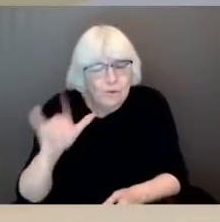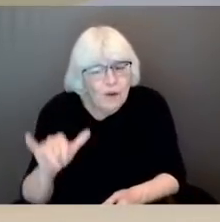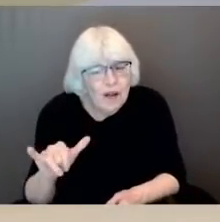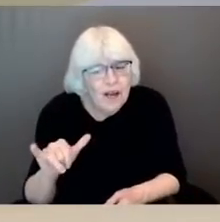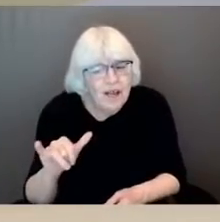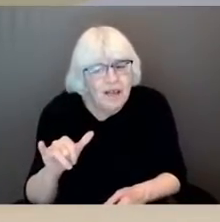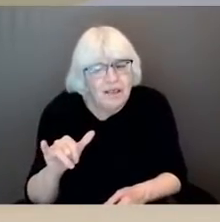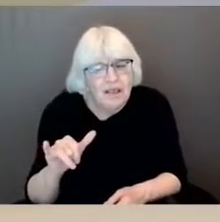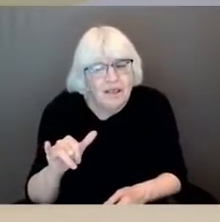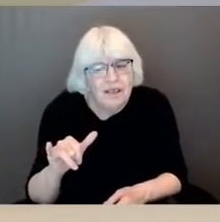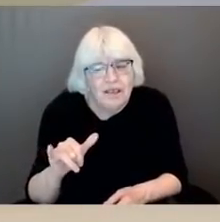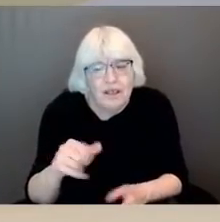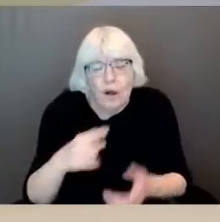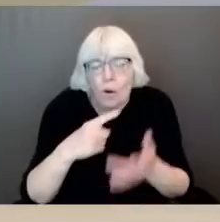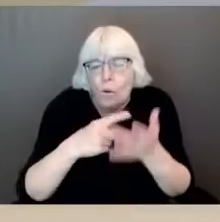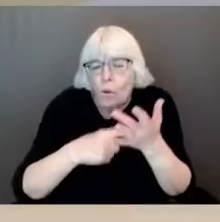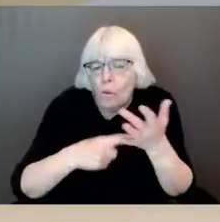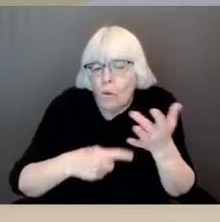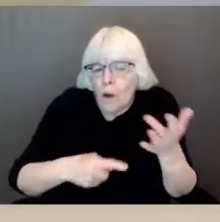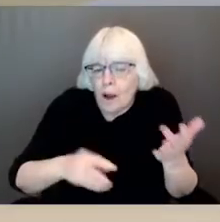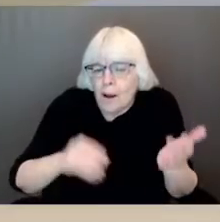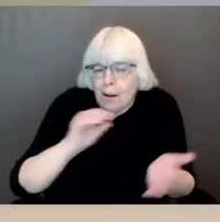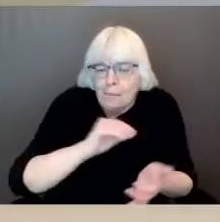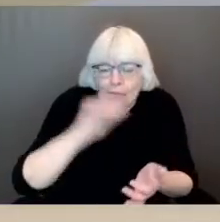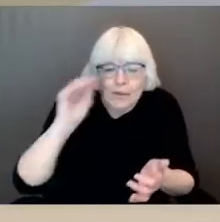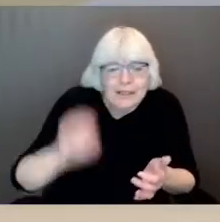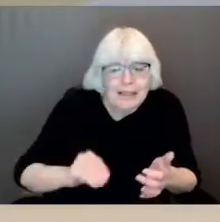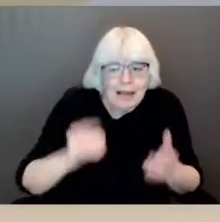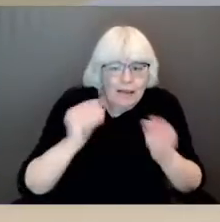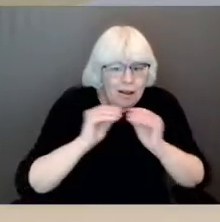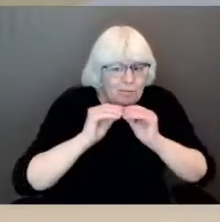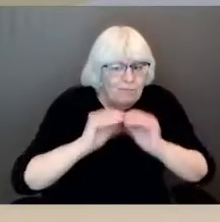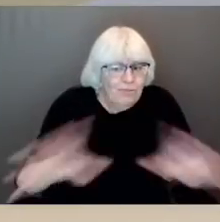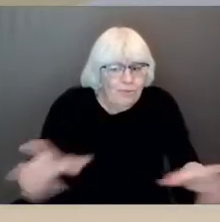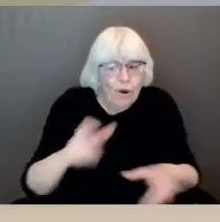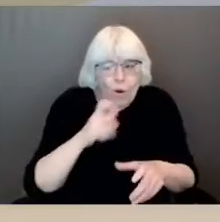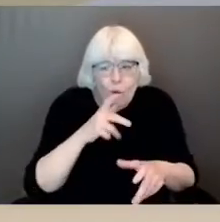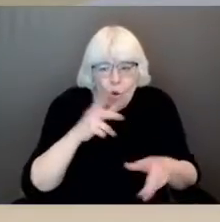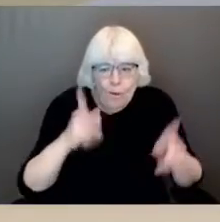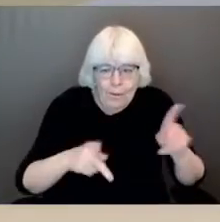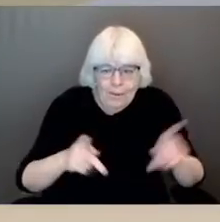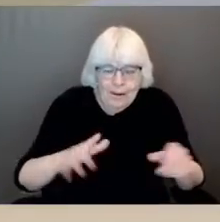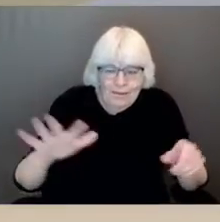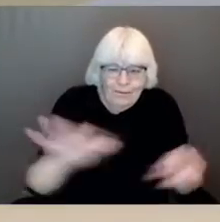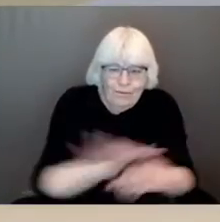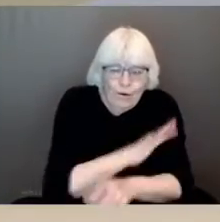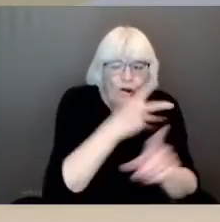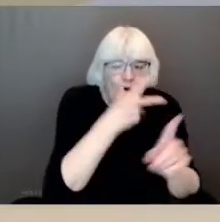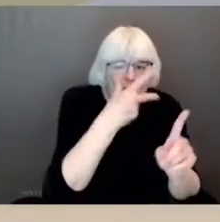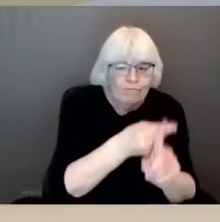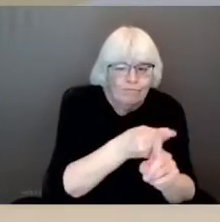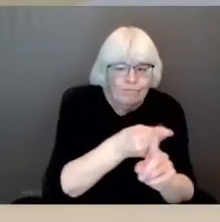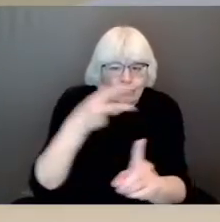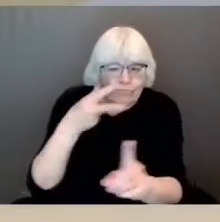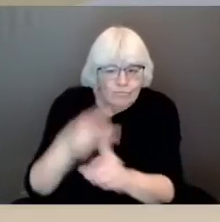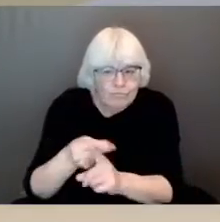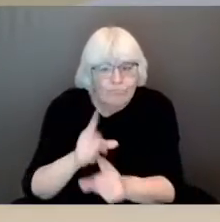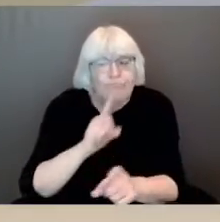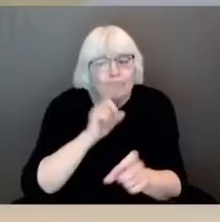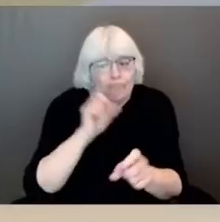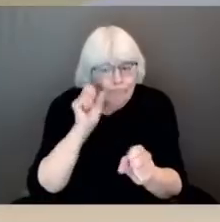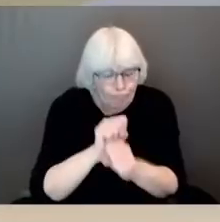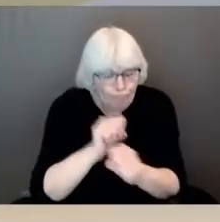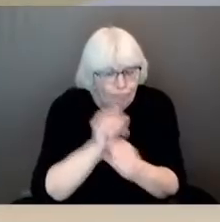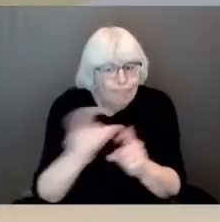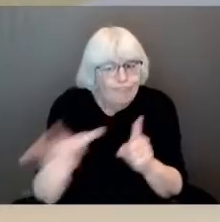breakthrough cases in terms of fully vaccinated people coming down with a positive case? So